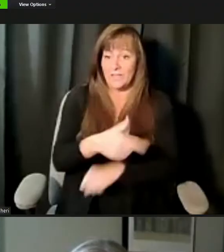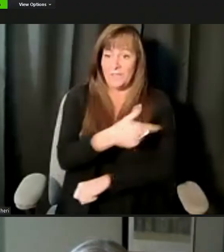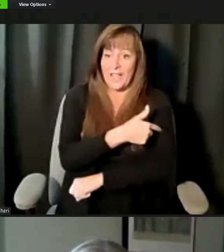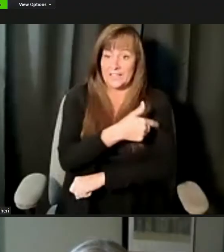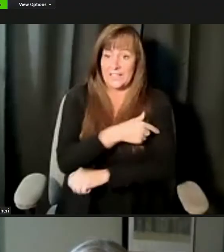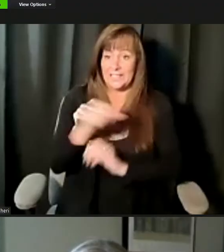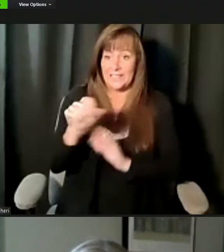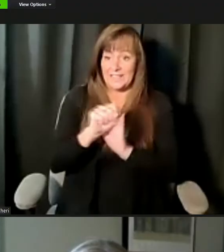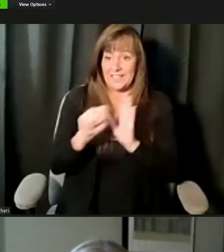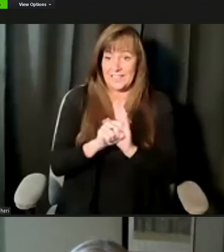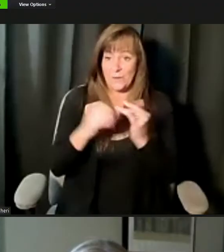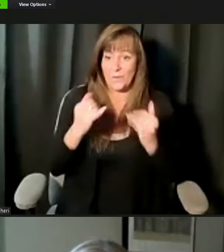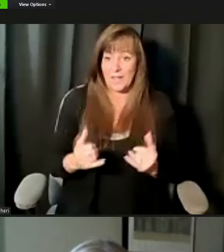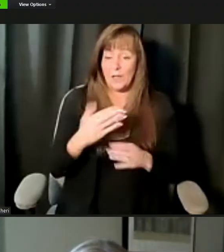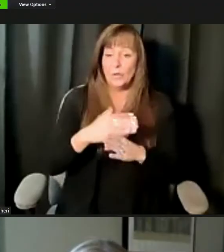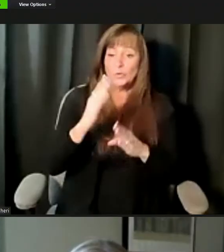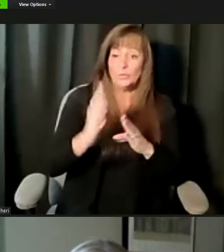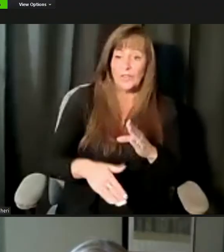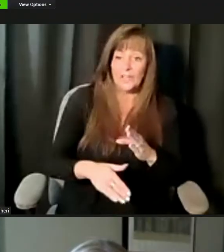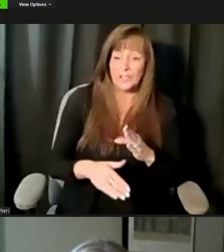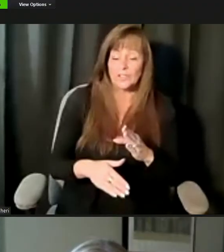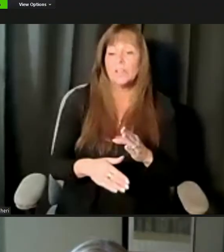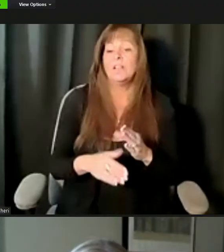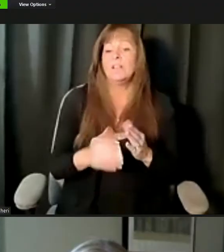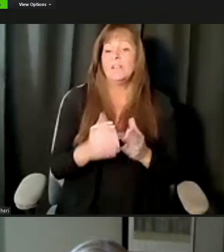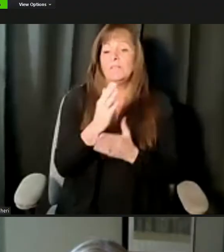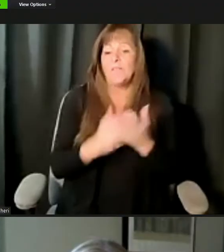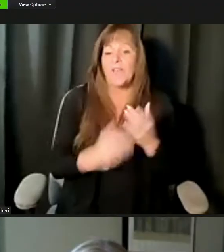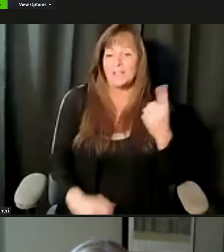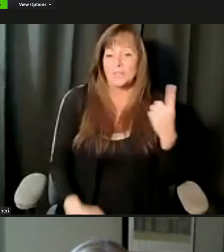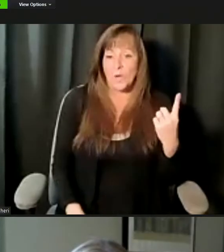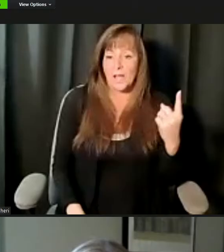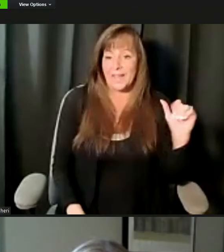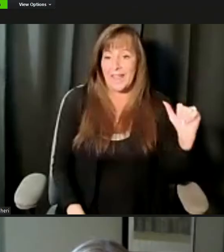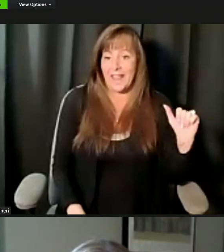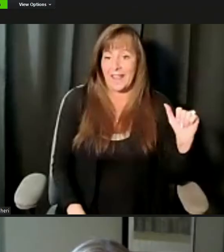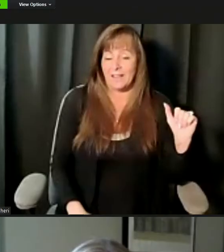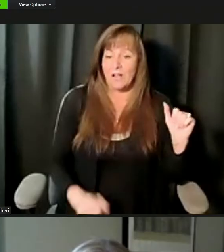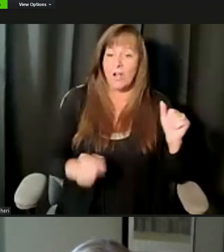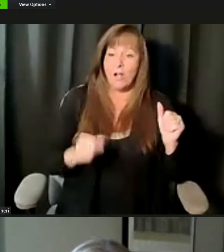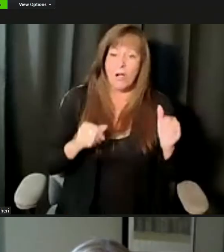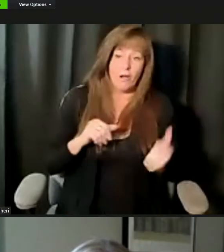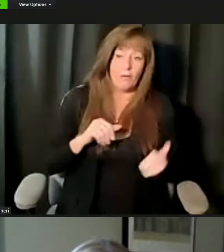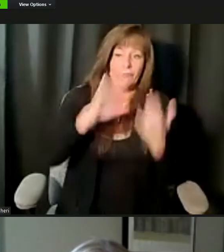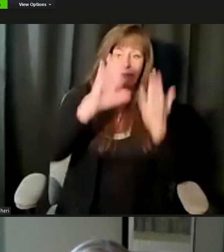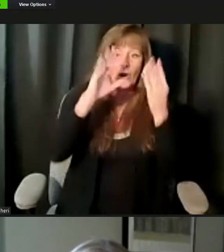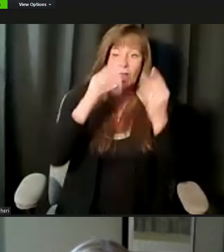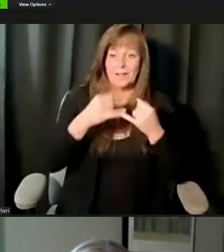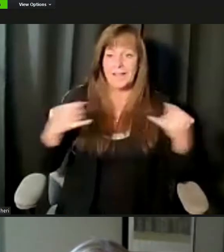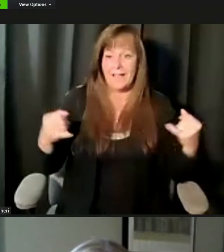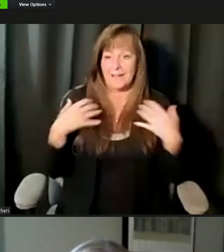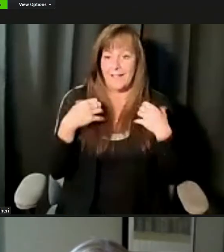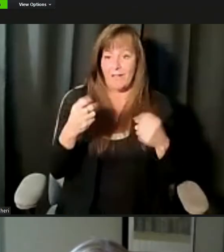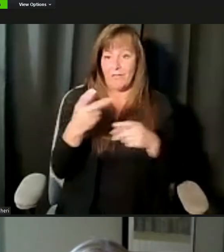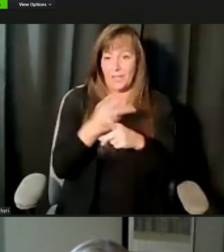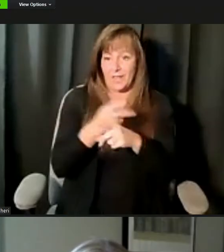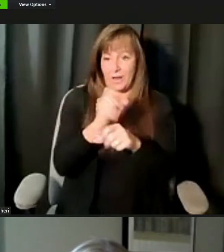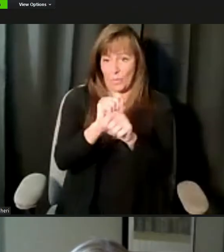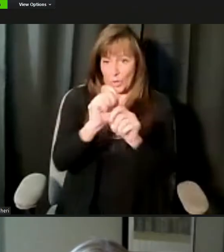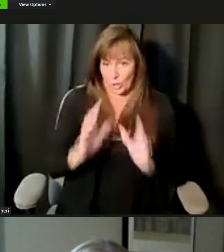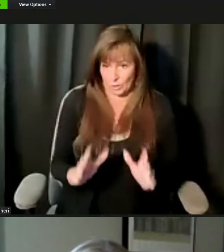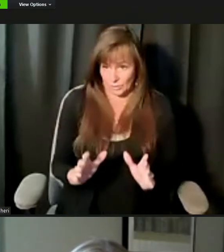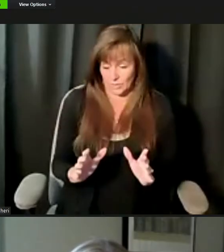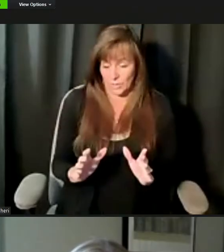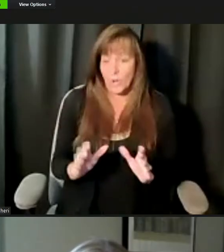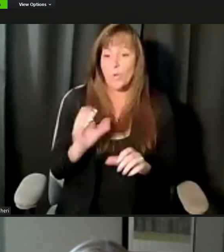right now to finish up our phase 1A frontline healthcare workers. So that's what we're working on completing and getting